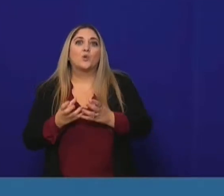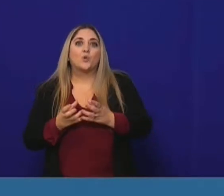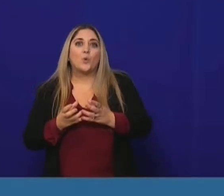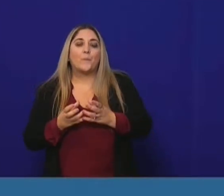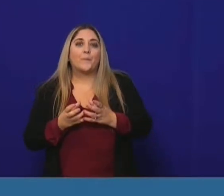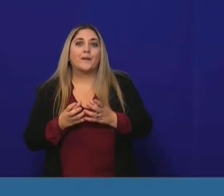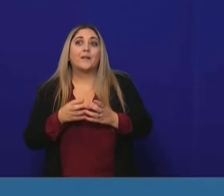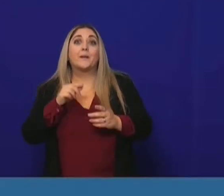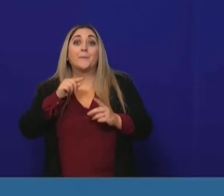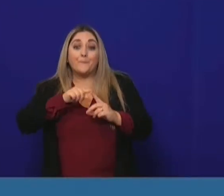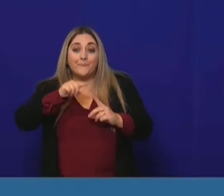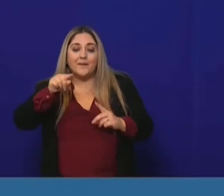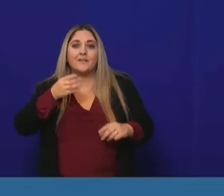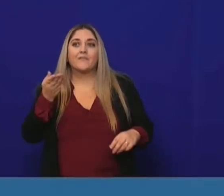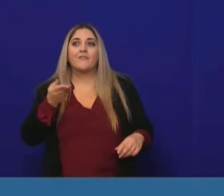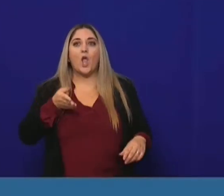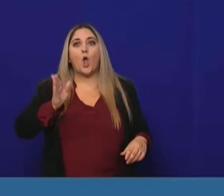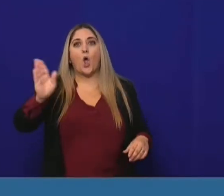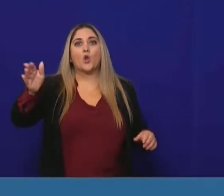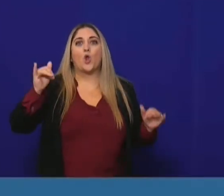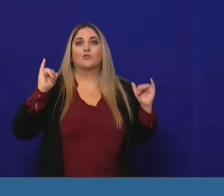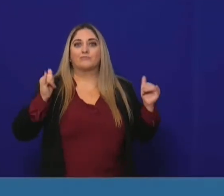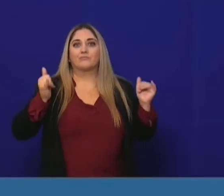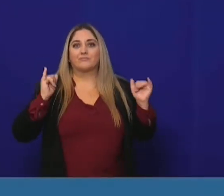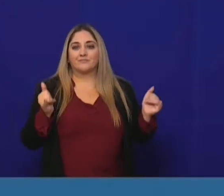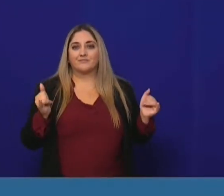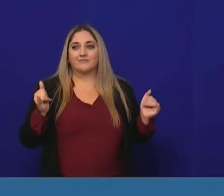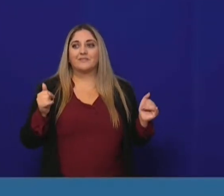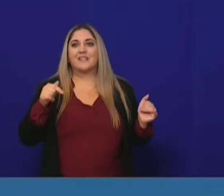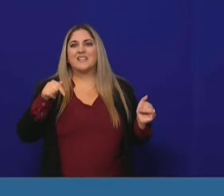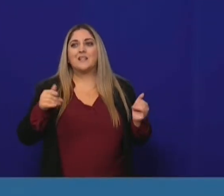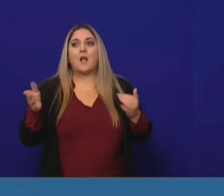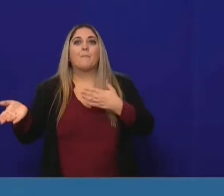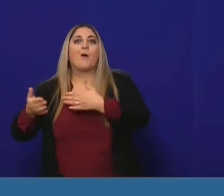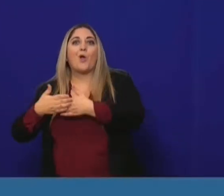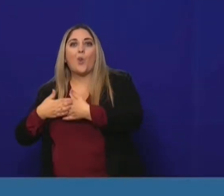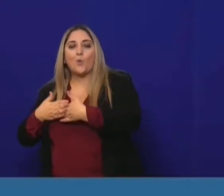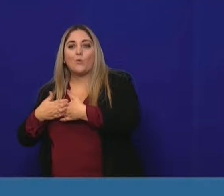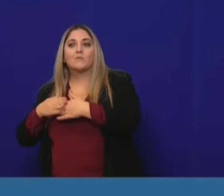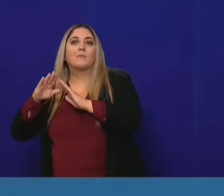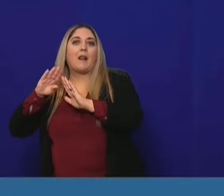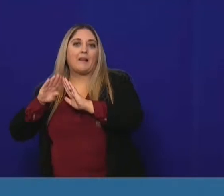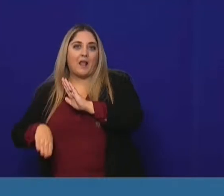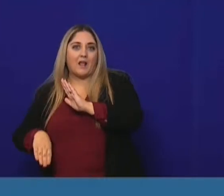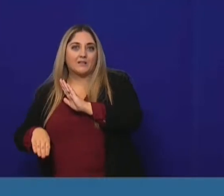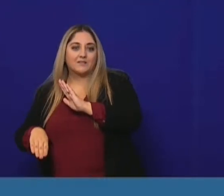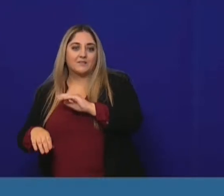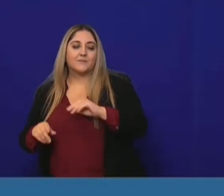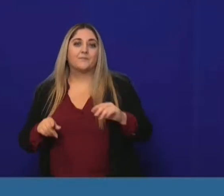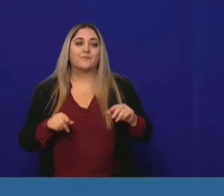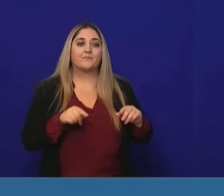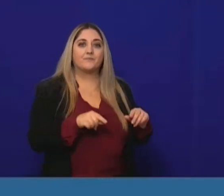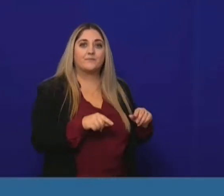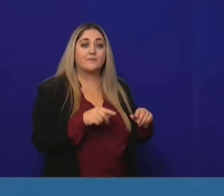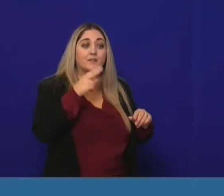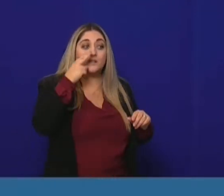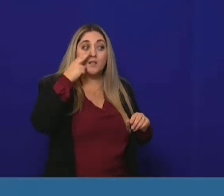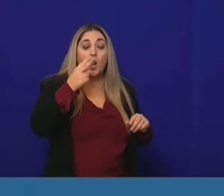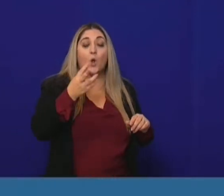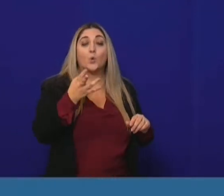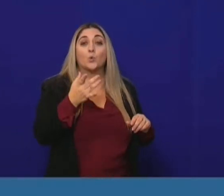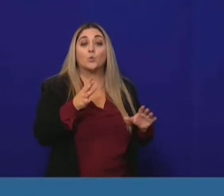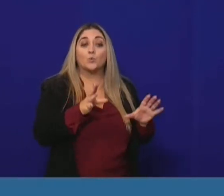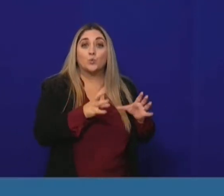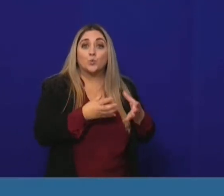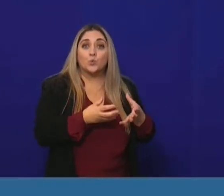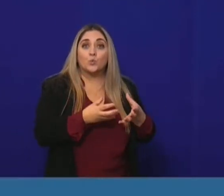ta' entertainment. Dawk anke bil-miżuri li ħadna numru minnhom qegħdin jonqsu. Però mbagħad ħajkun hemm numru kbir ieħor li